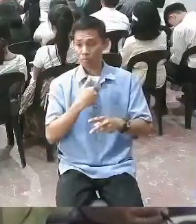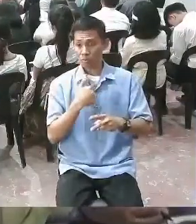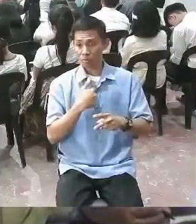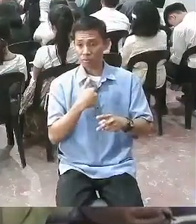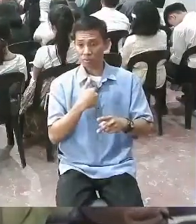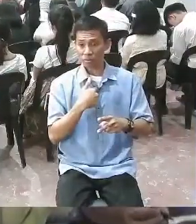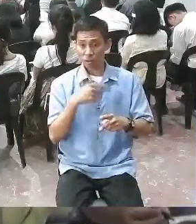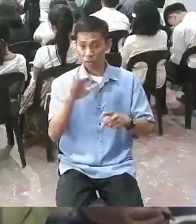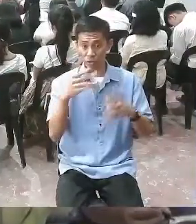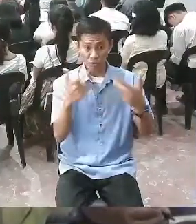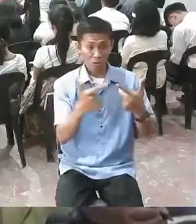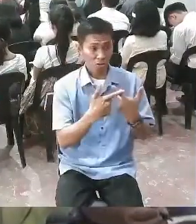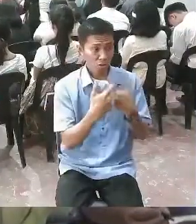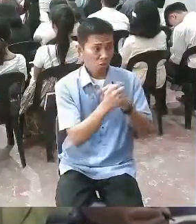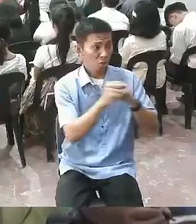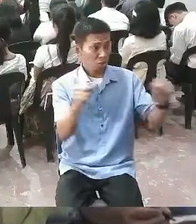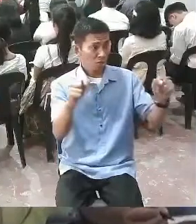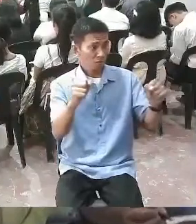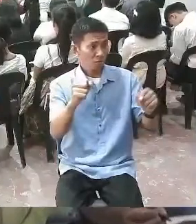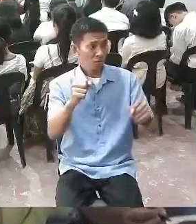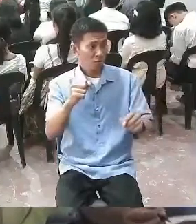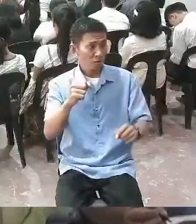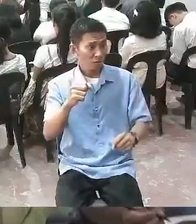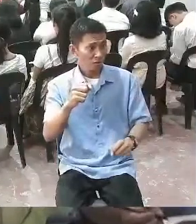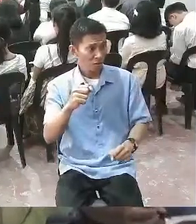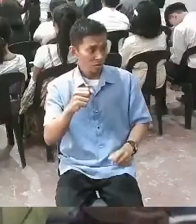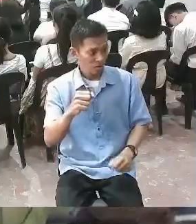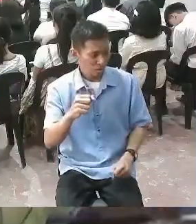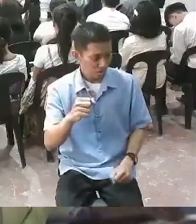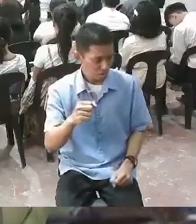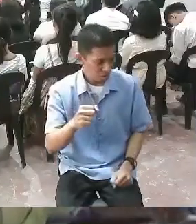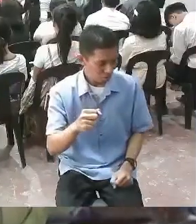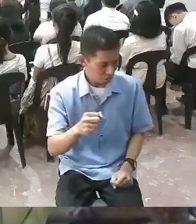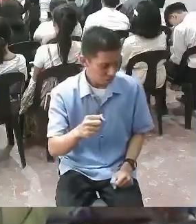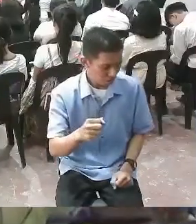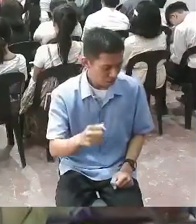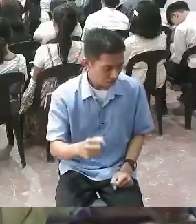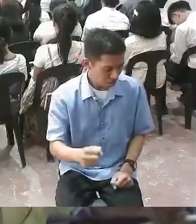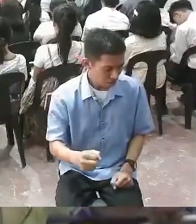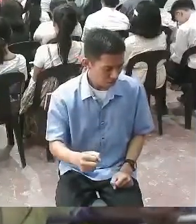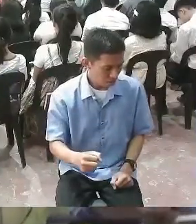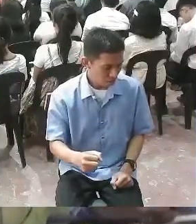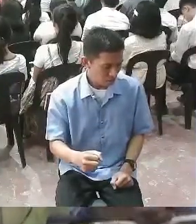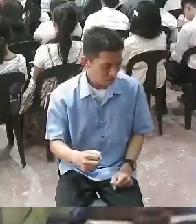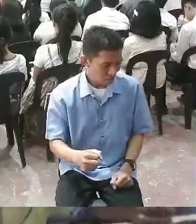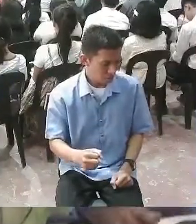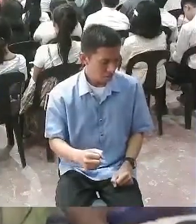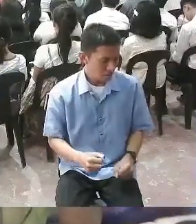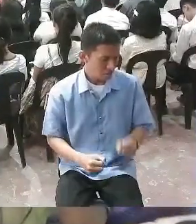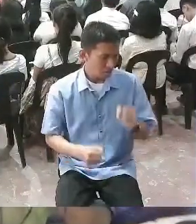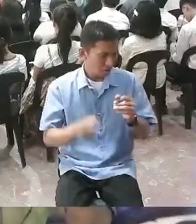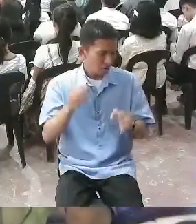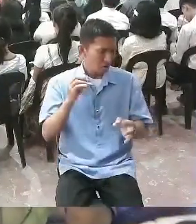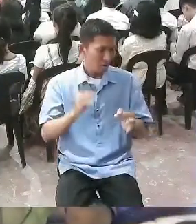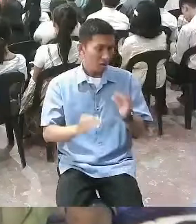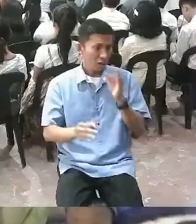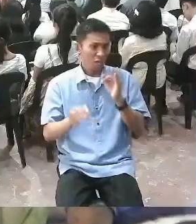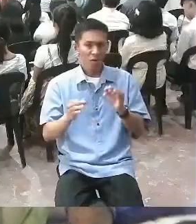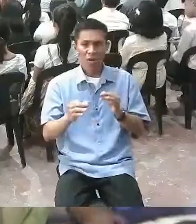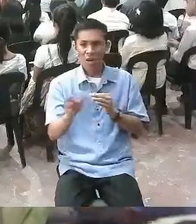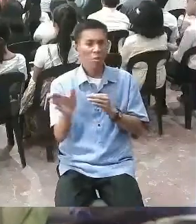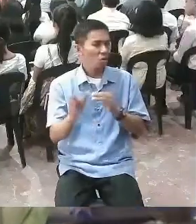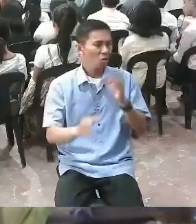you're saved, it is just if you had never committed even one sin.